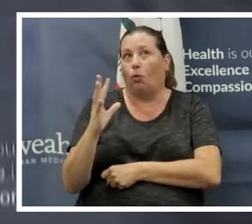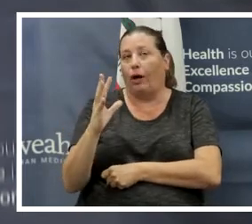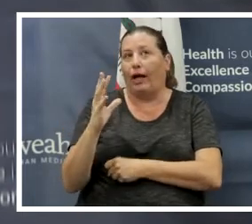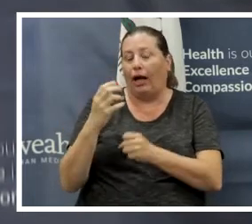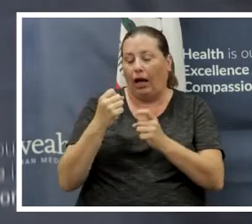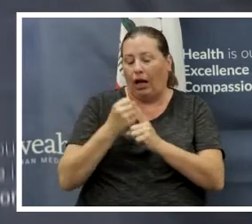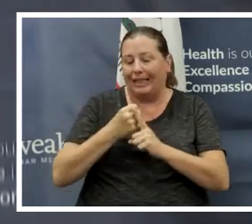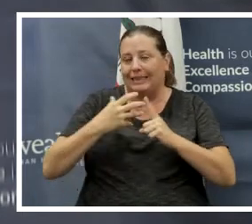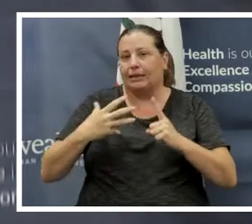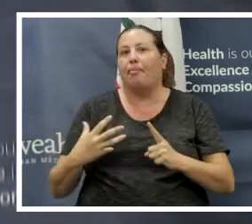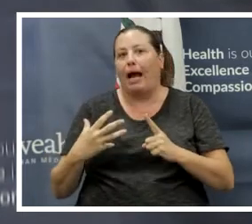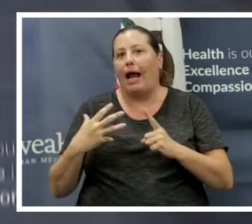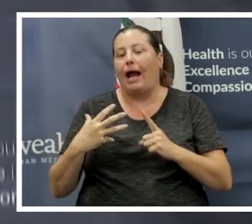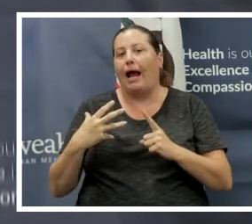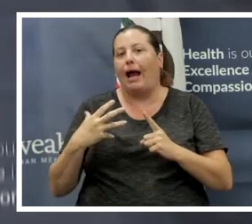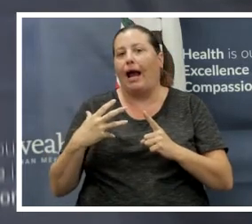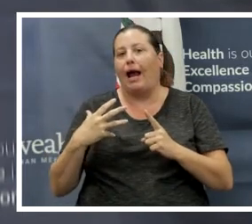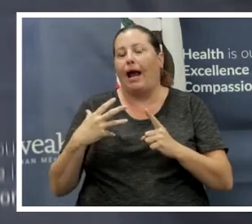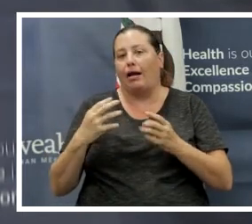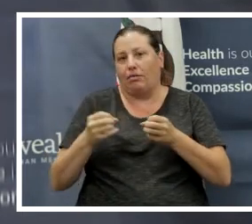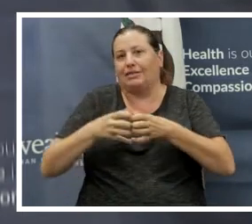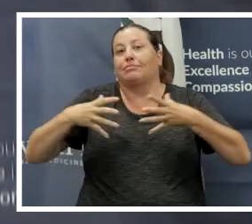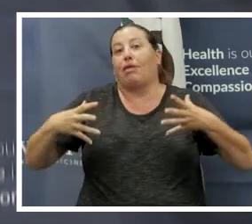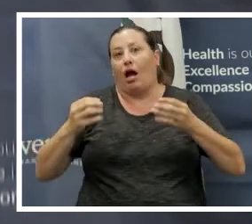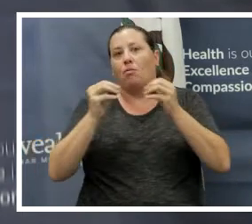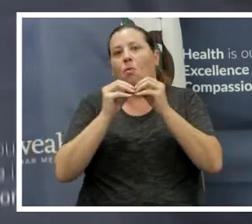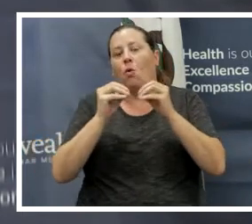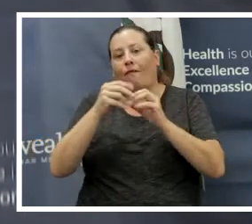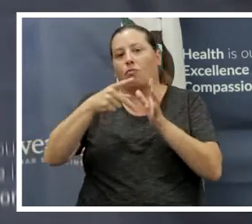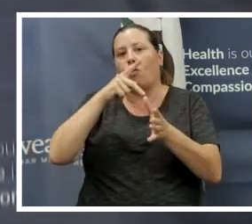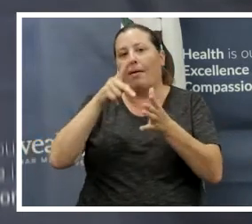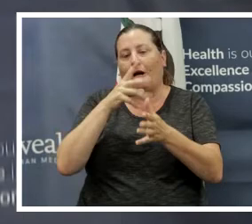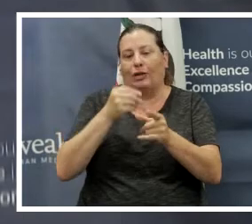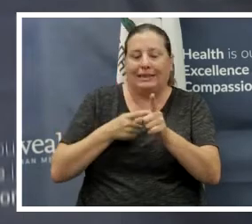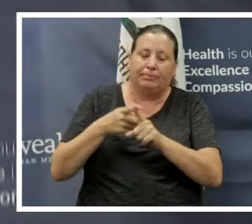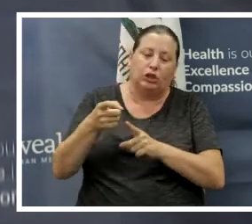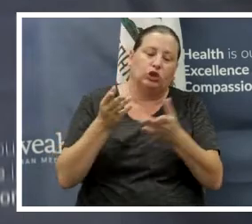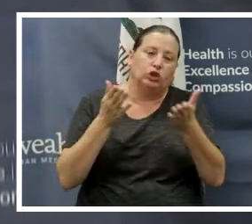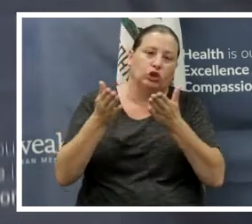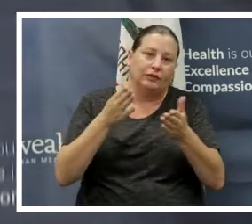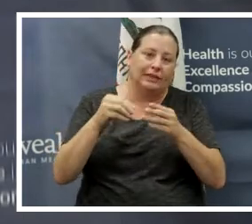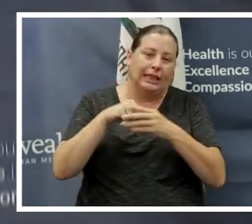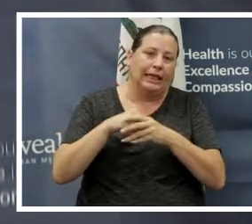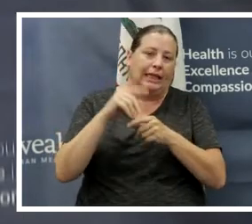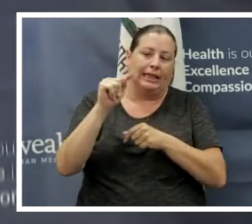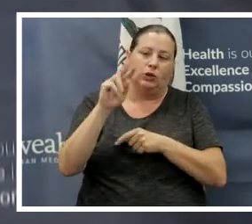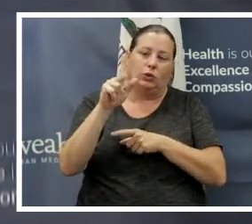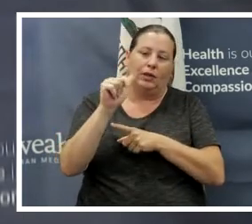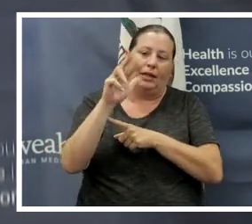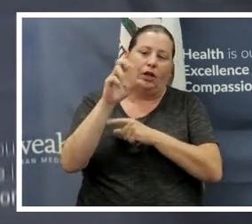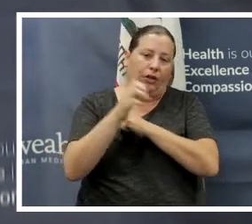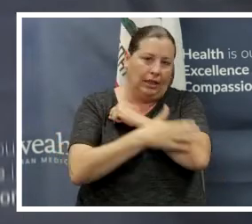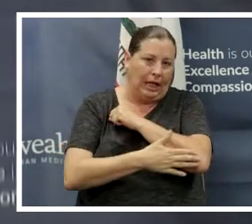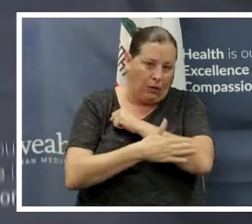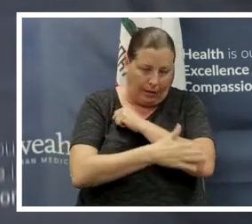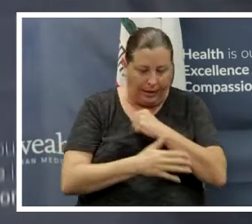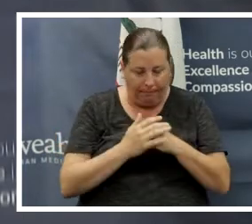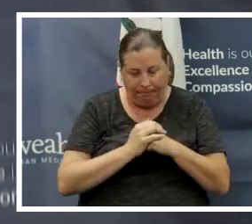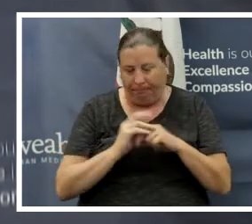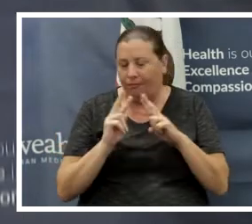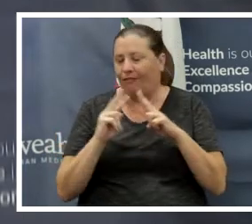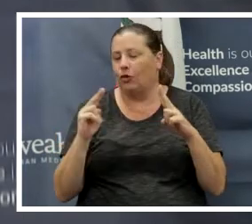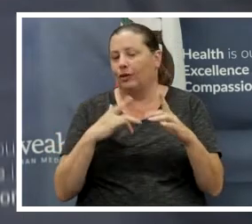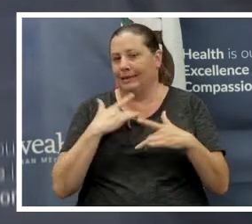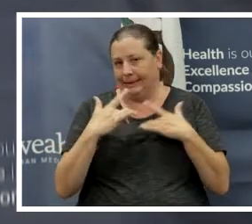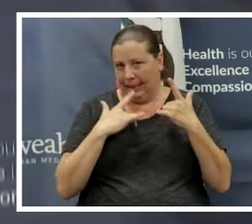specialty care services to the community of Tulare. So very excited about that. And then just a couple weeks ago,